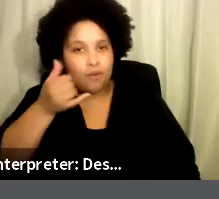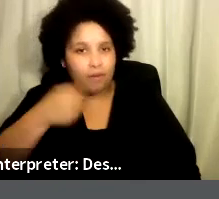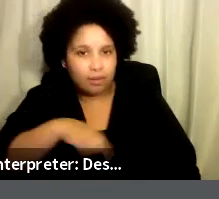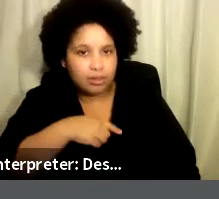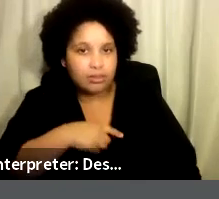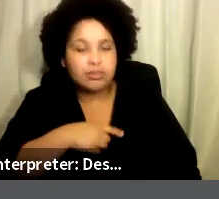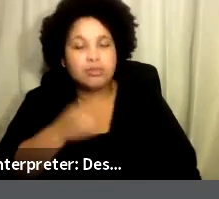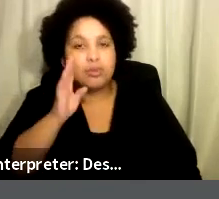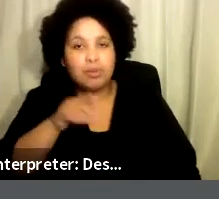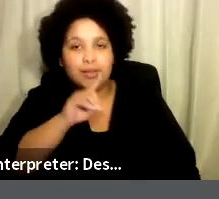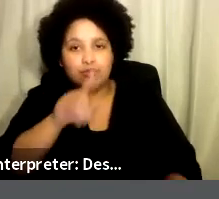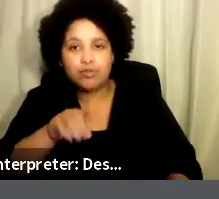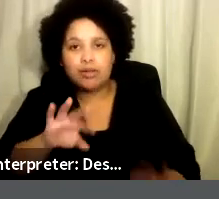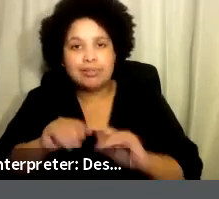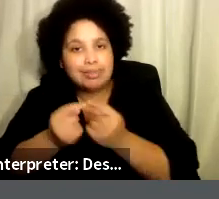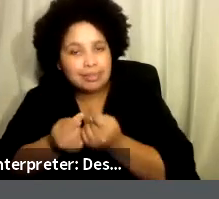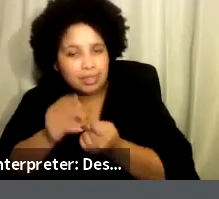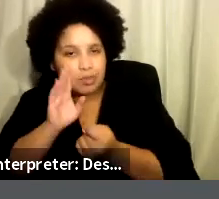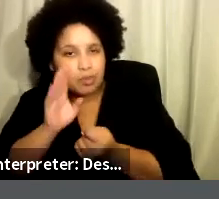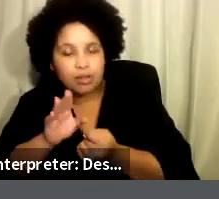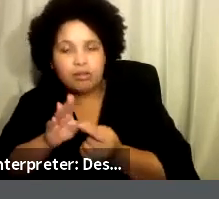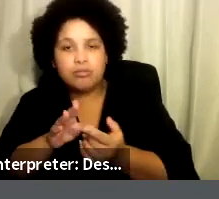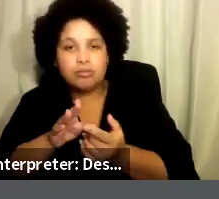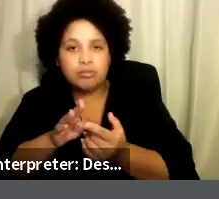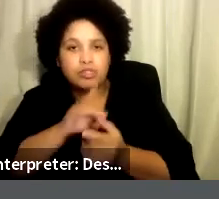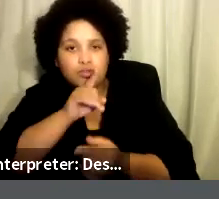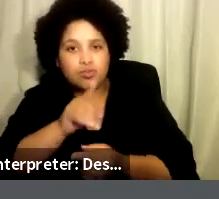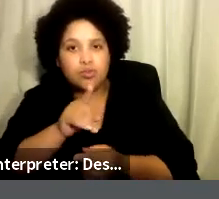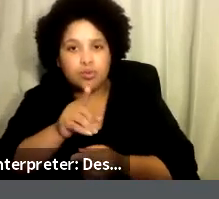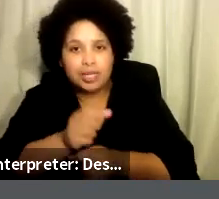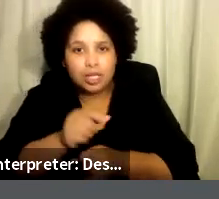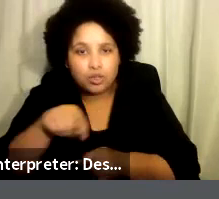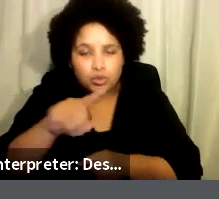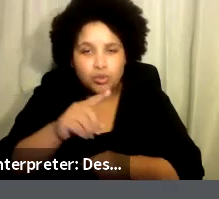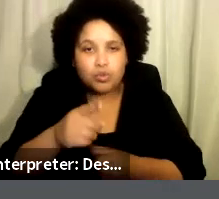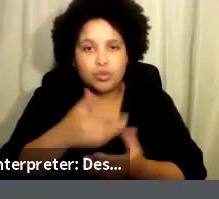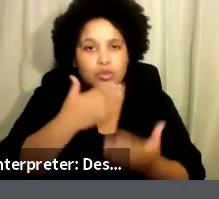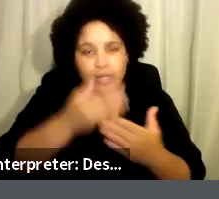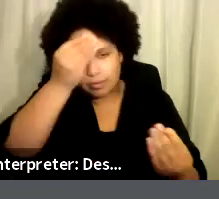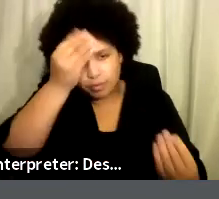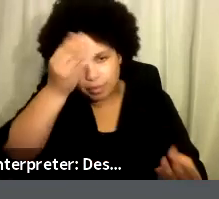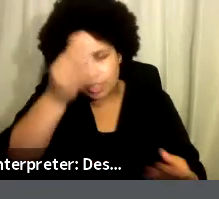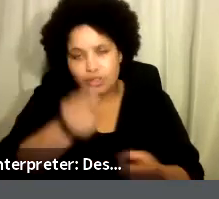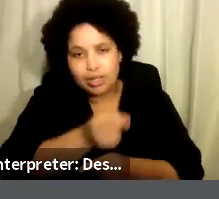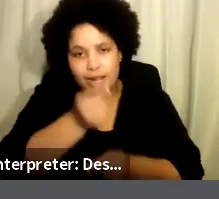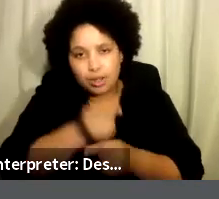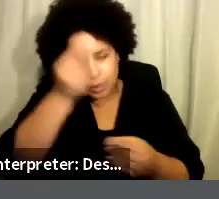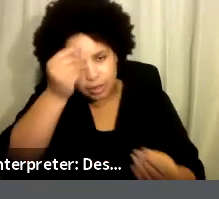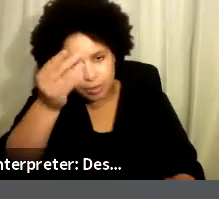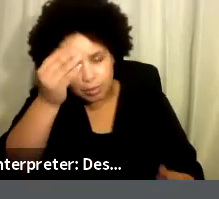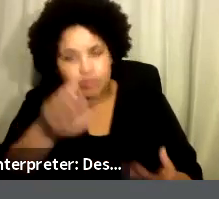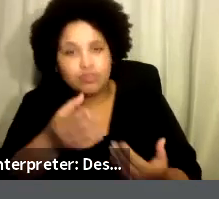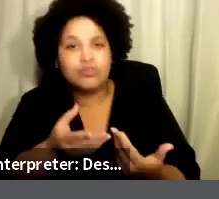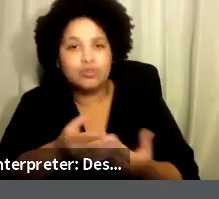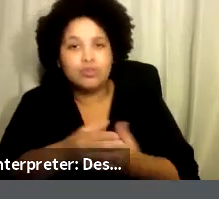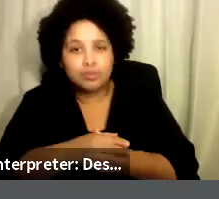answer, and our enrollment team does a really great job of making sure we get you guys good information and accurate information to get you and